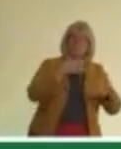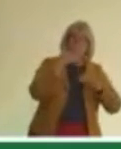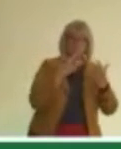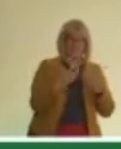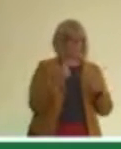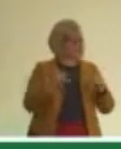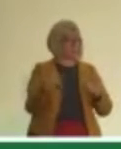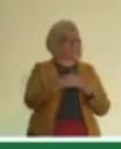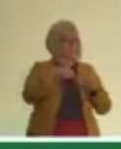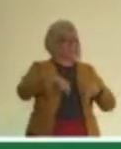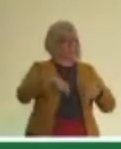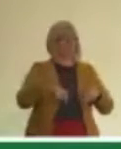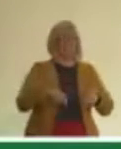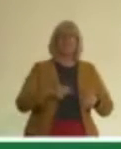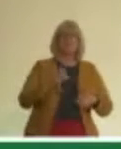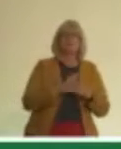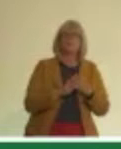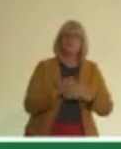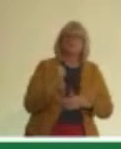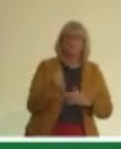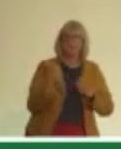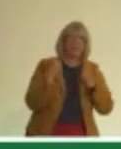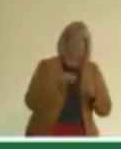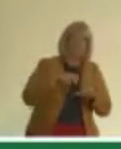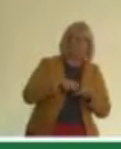I'm not yet talking about trains, by the way, that'll come.